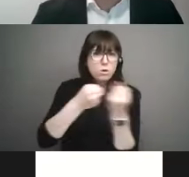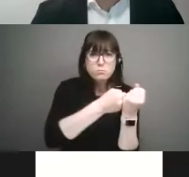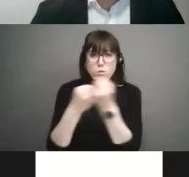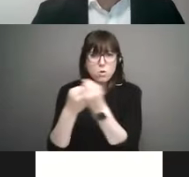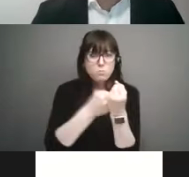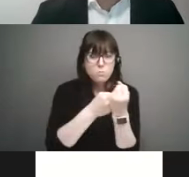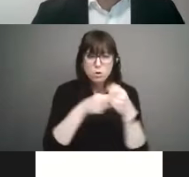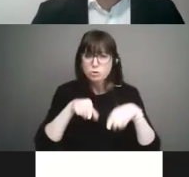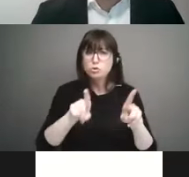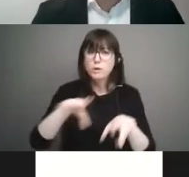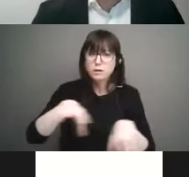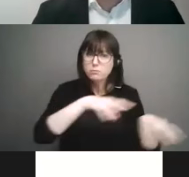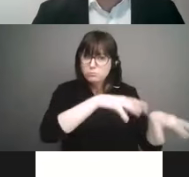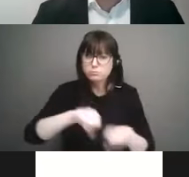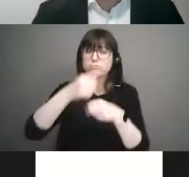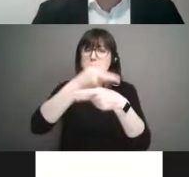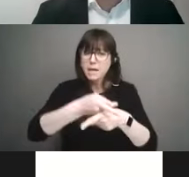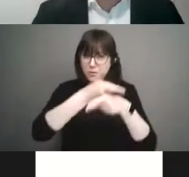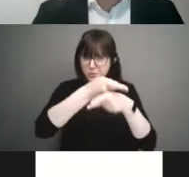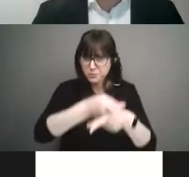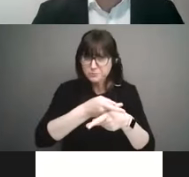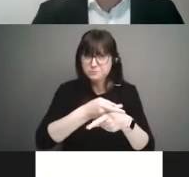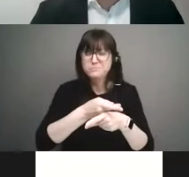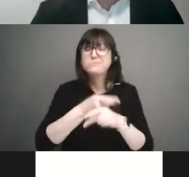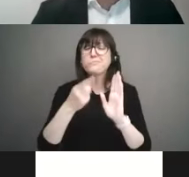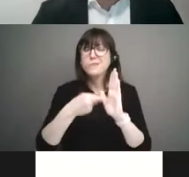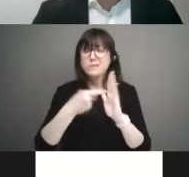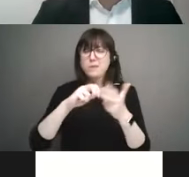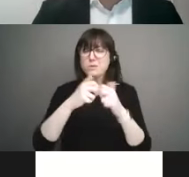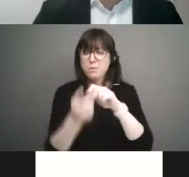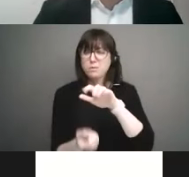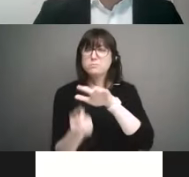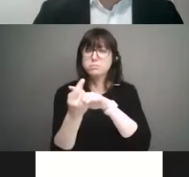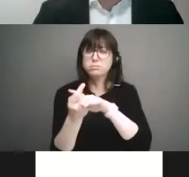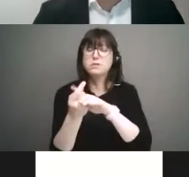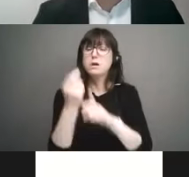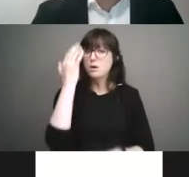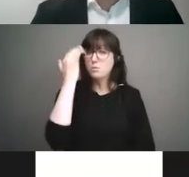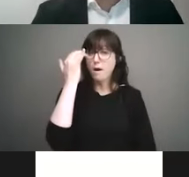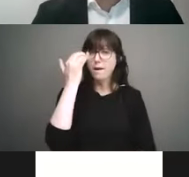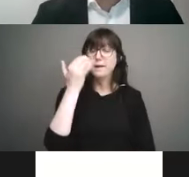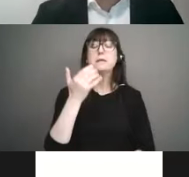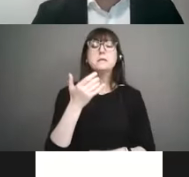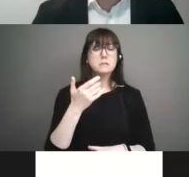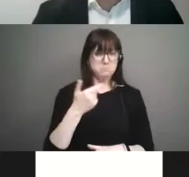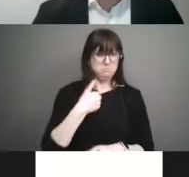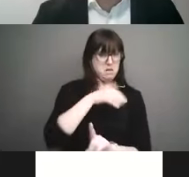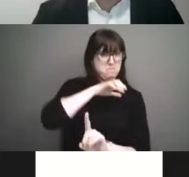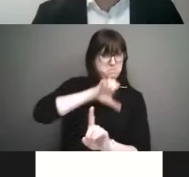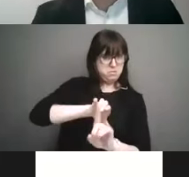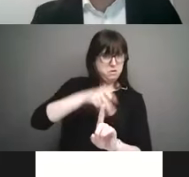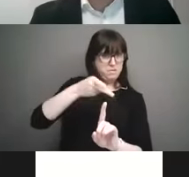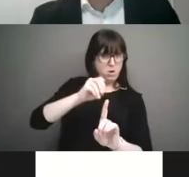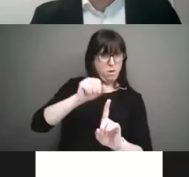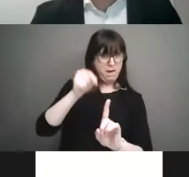attorney. So a lot of the time we see problems arise when powers of attorney are granted to a family member that may